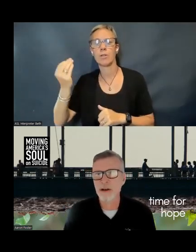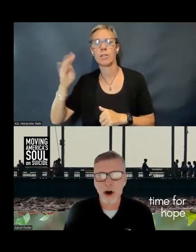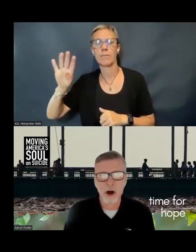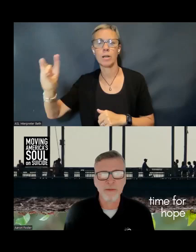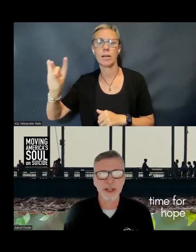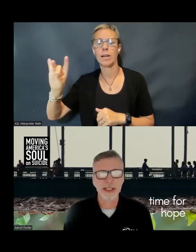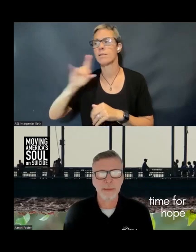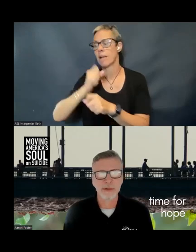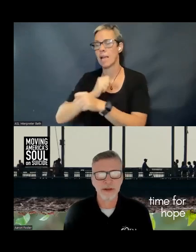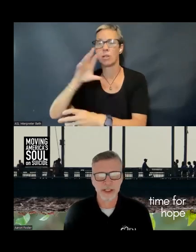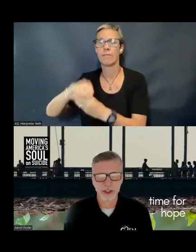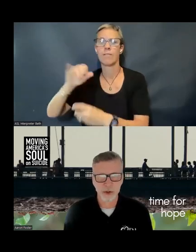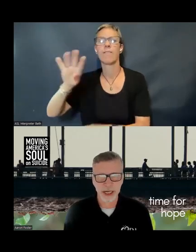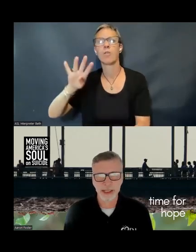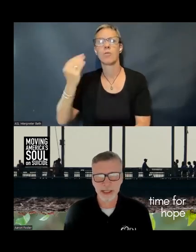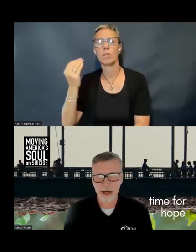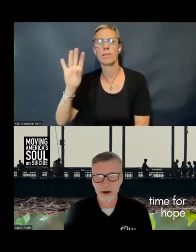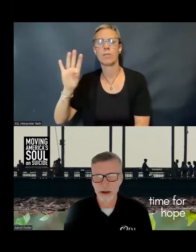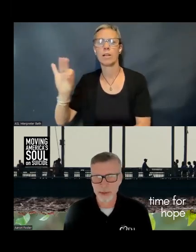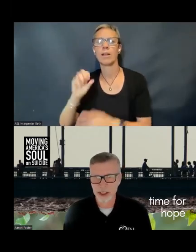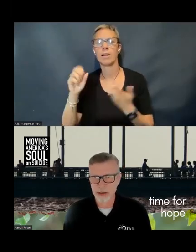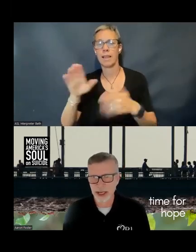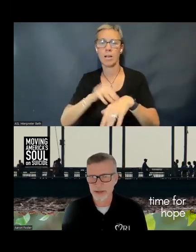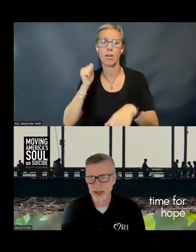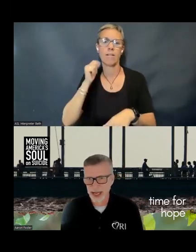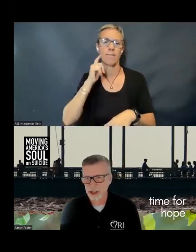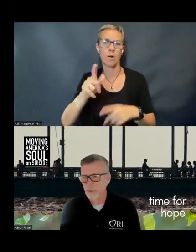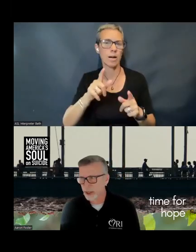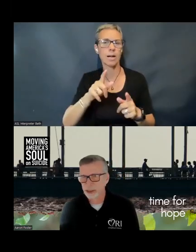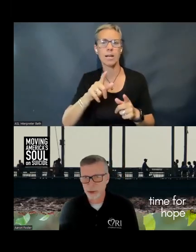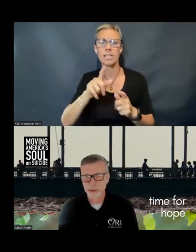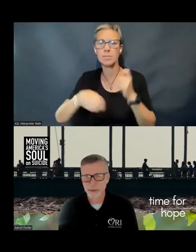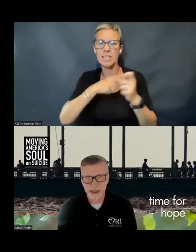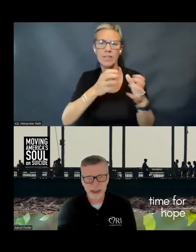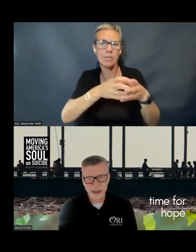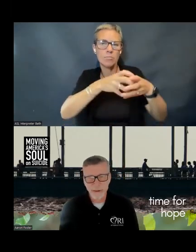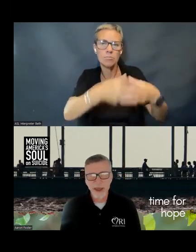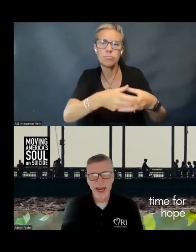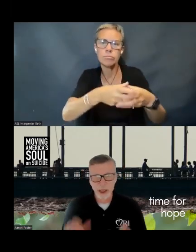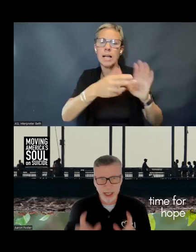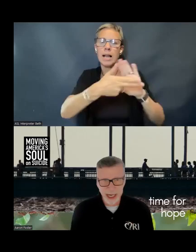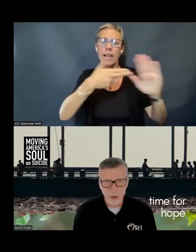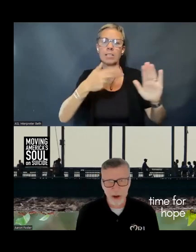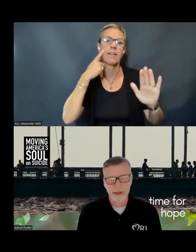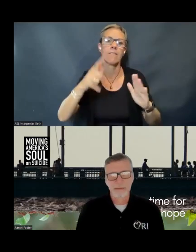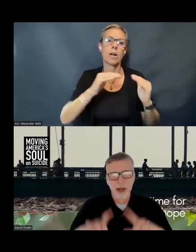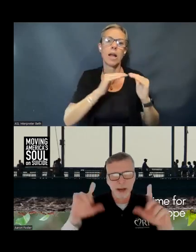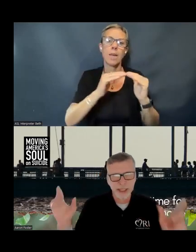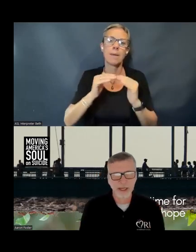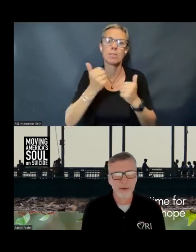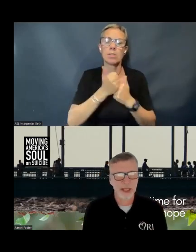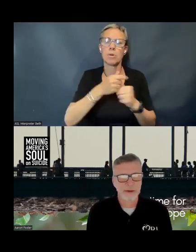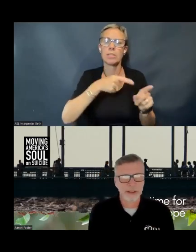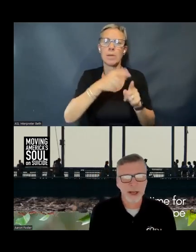bills call for the establishment of a discrete standard occupational classification for peer support specialists, a unique one,